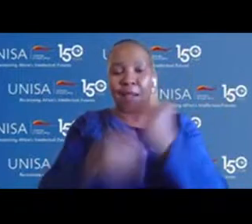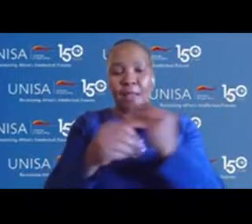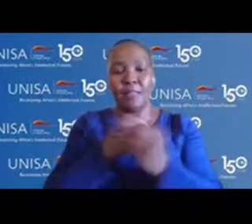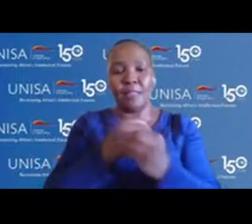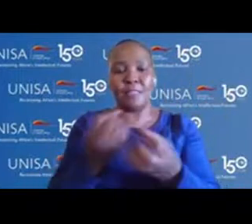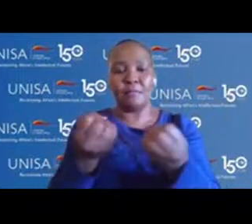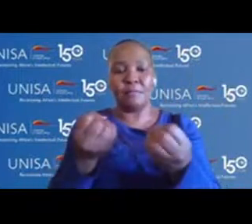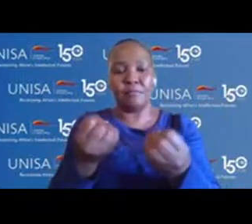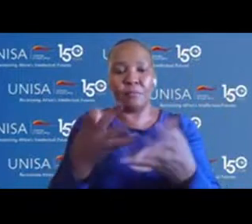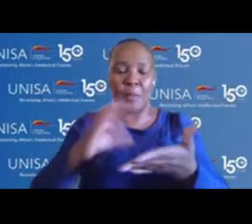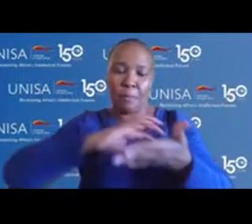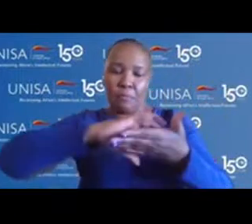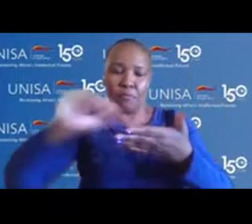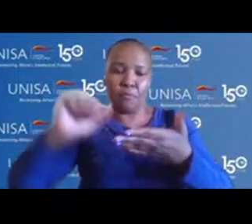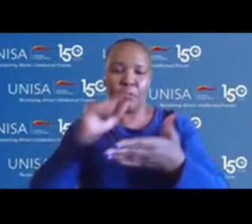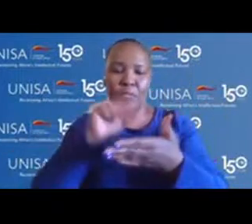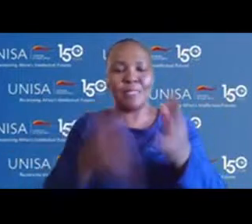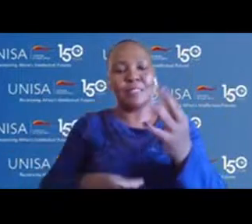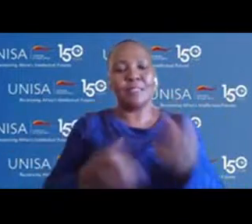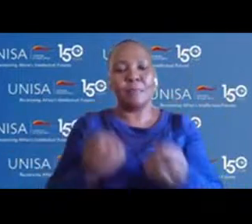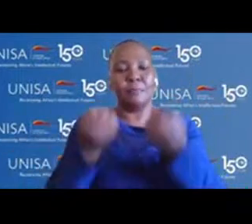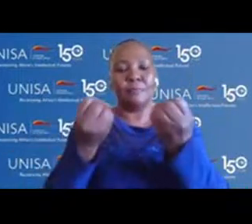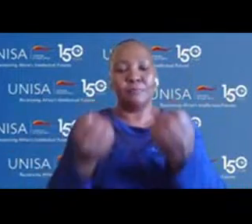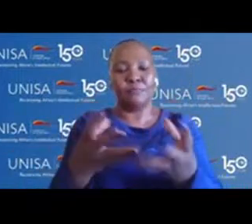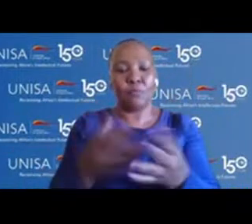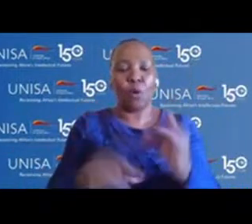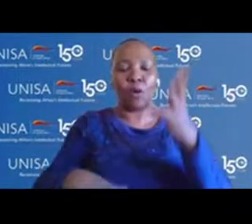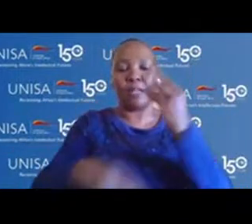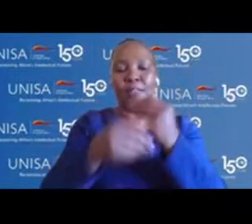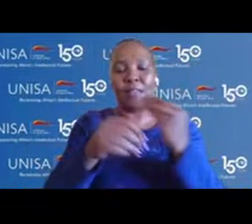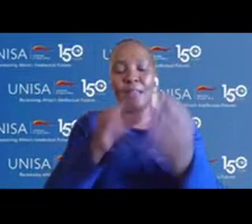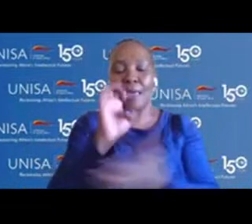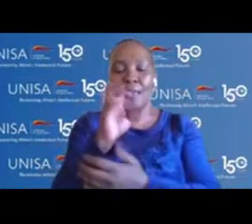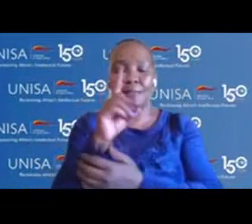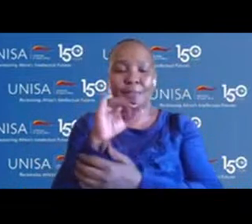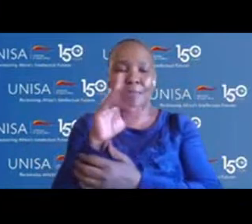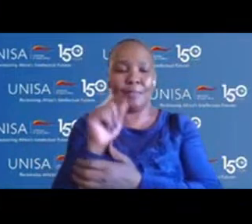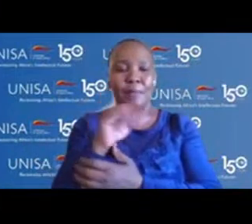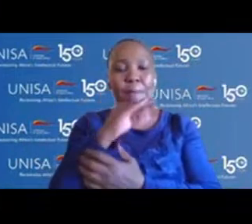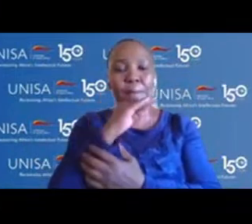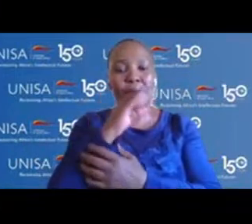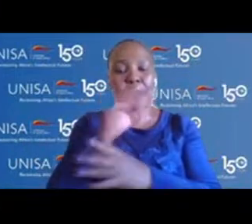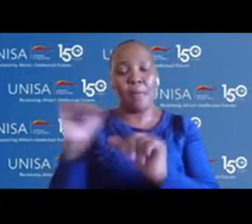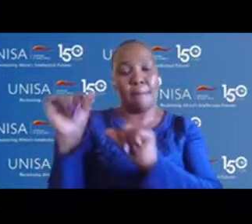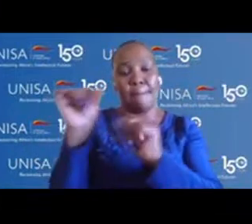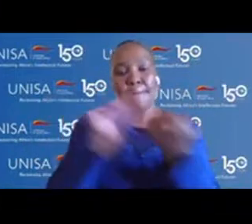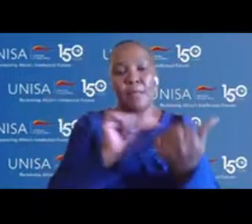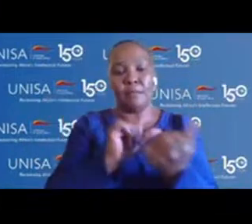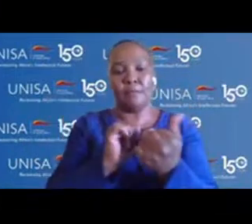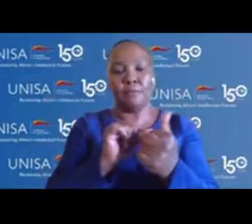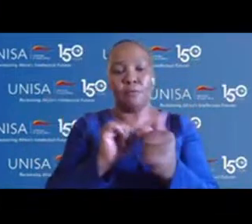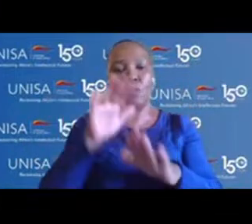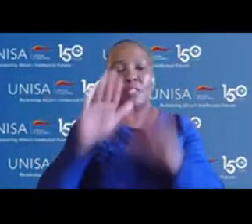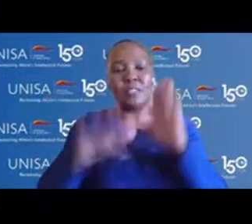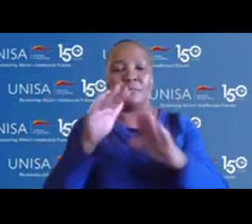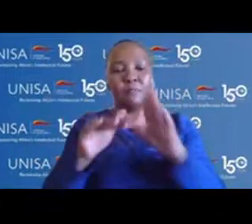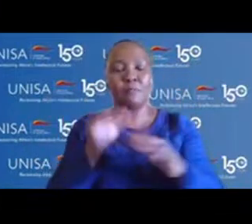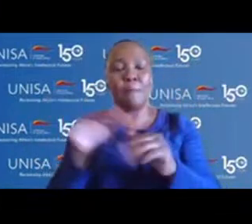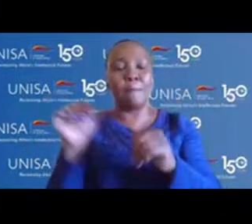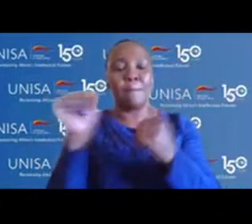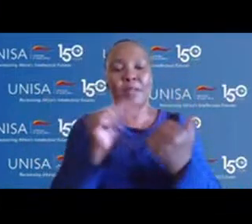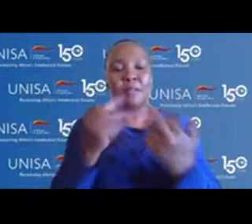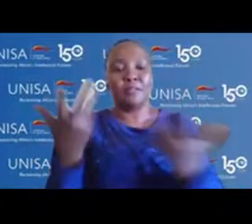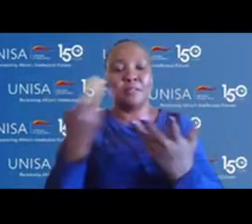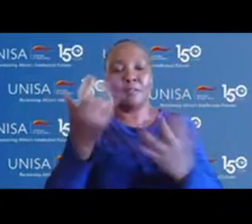remove the submission, or I can go and edit it. So if I click on edit, it basically means it takes me back one step, back here, where I can